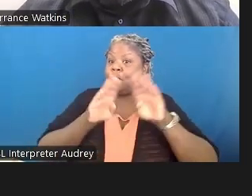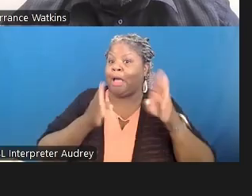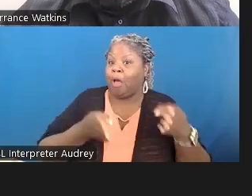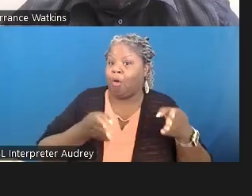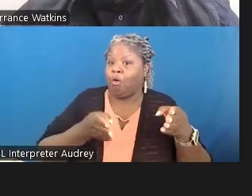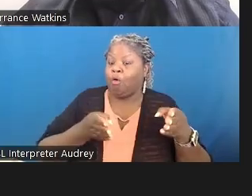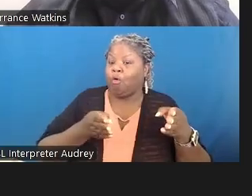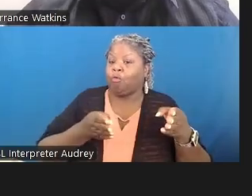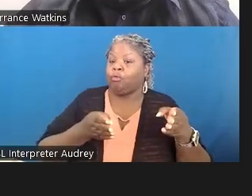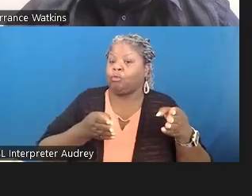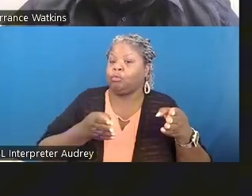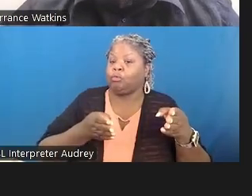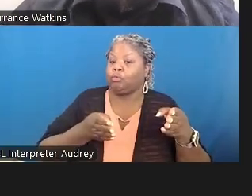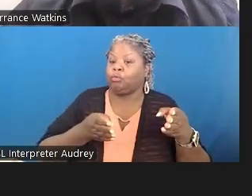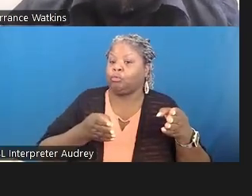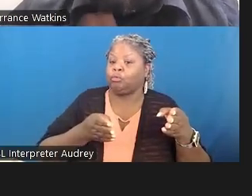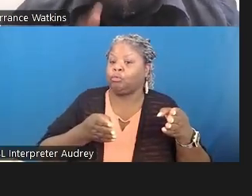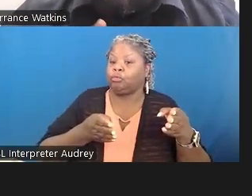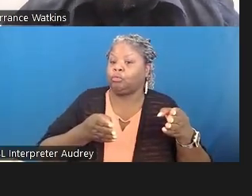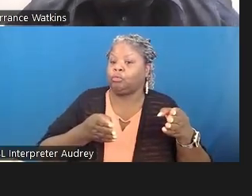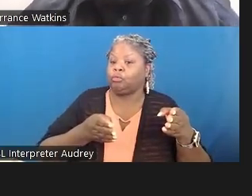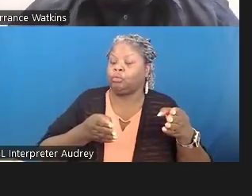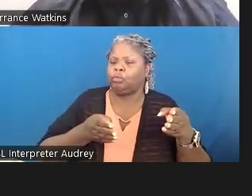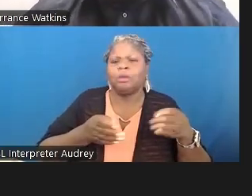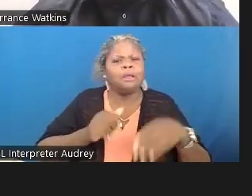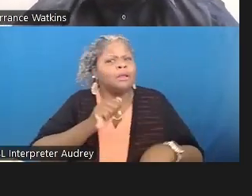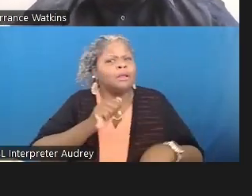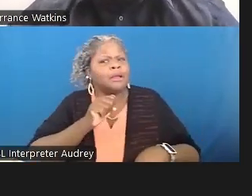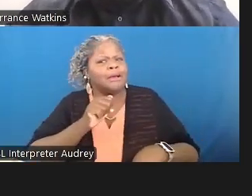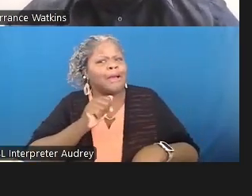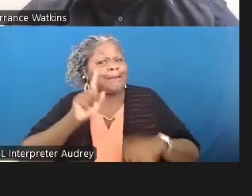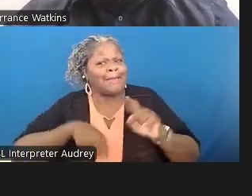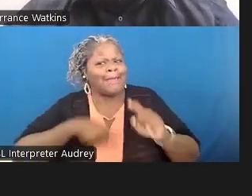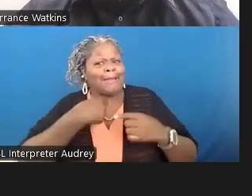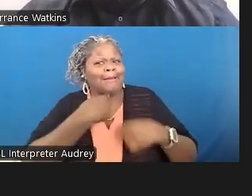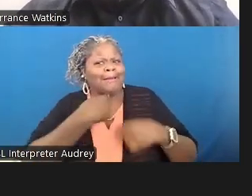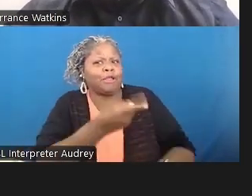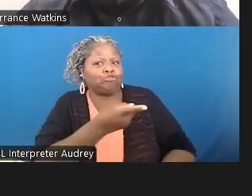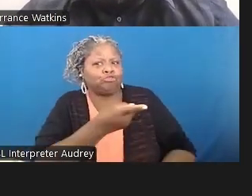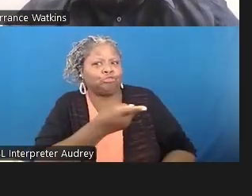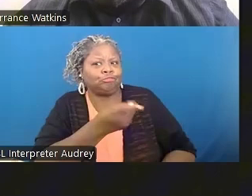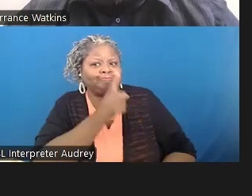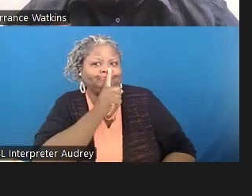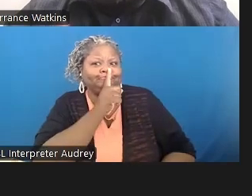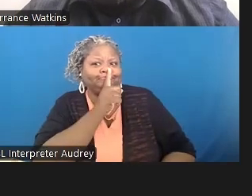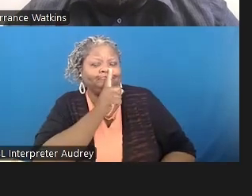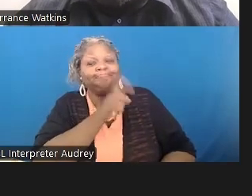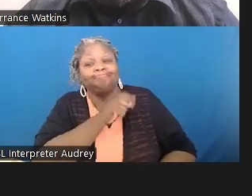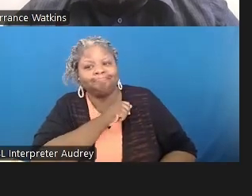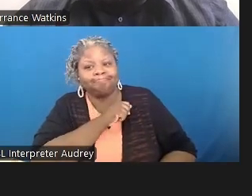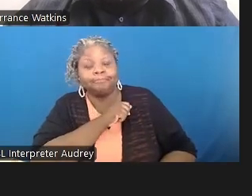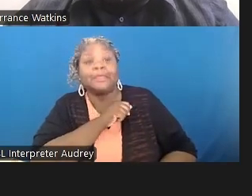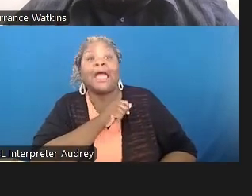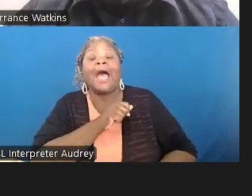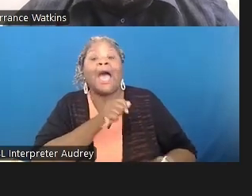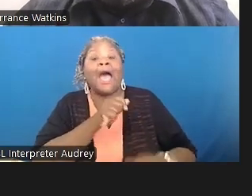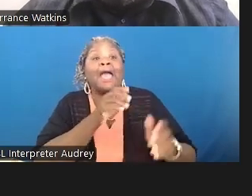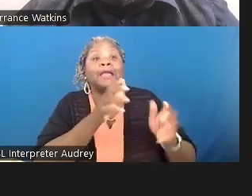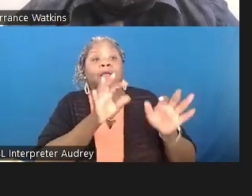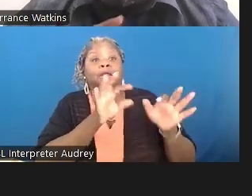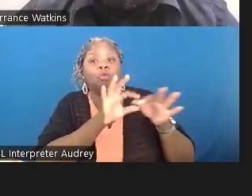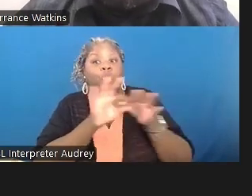childcare. I am not able to answer that question. I can absolutely coordinate with